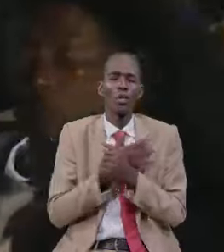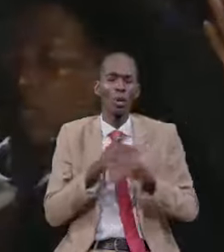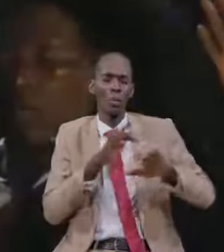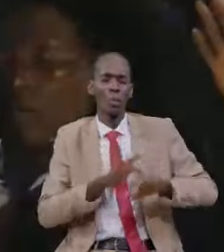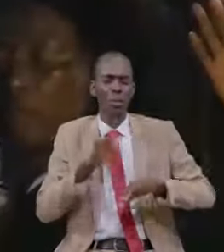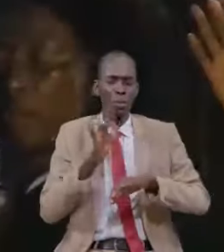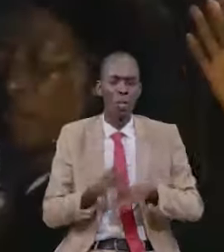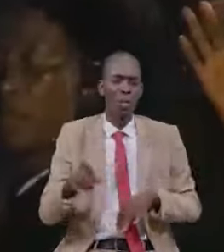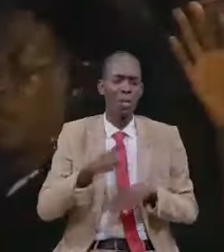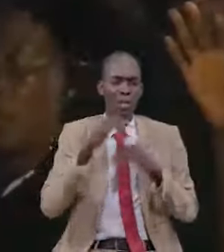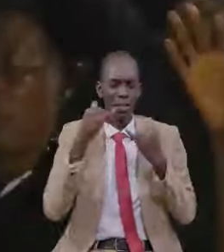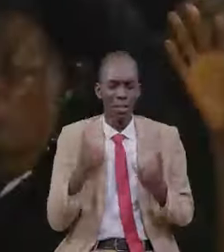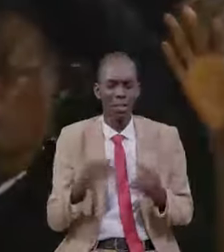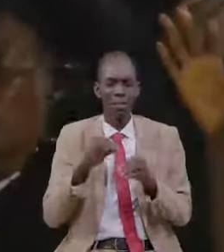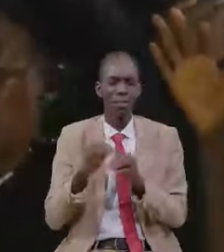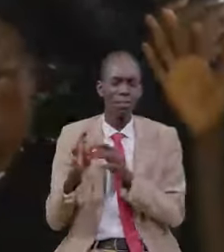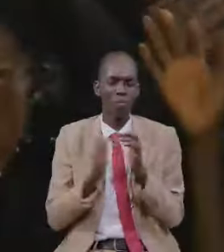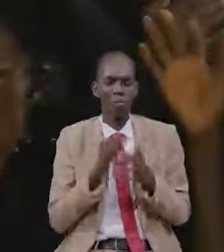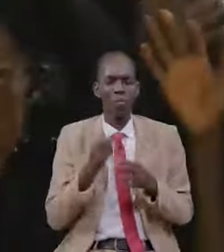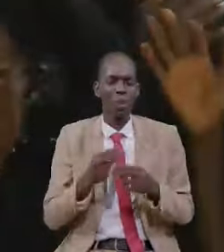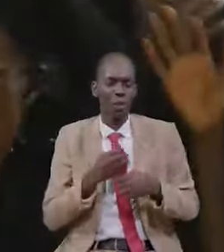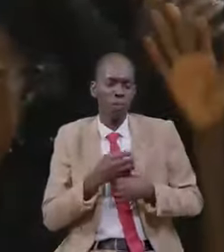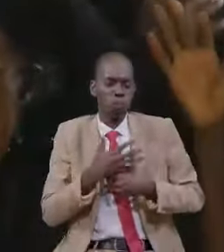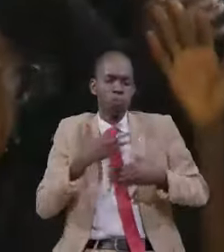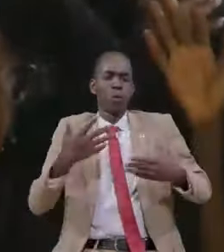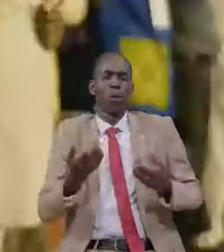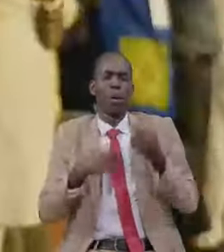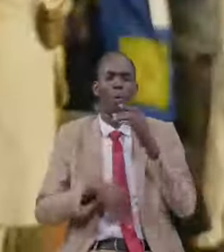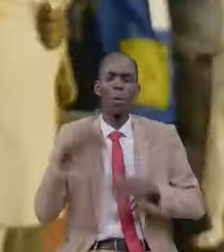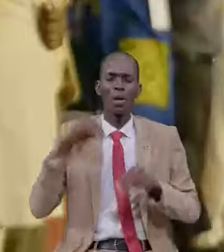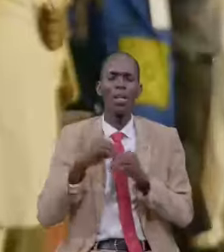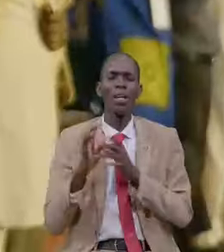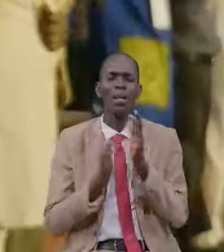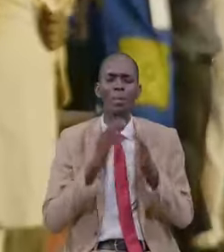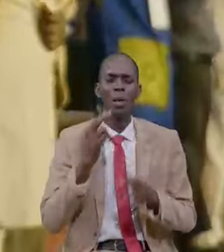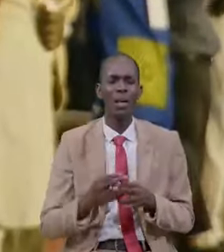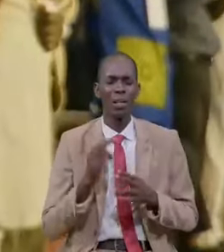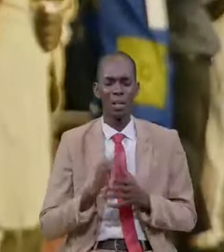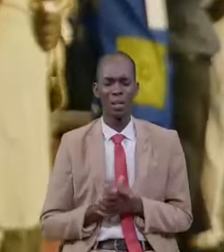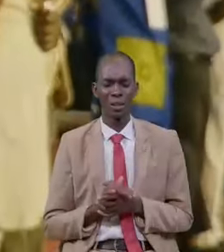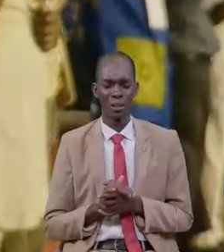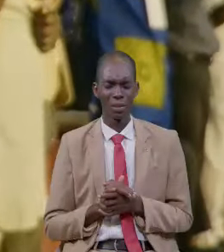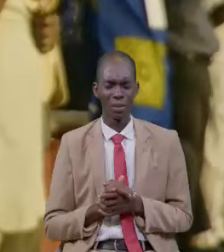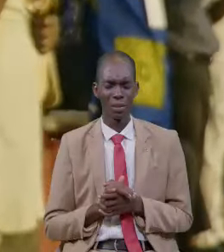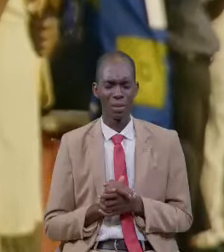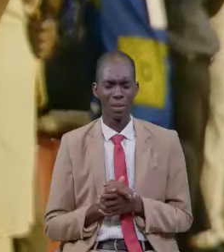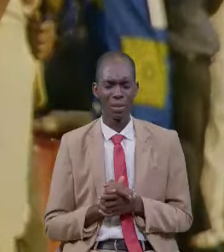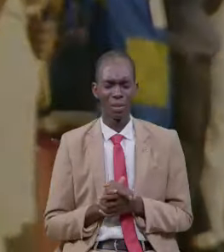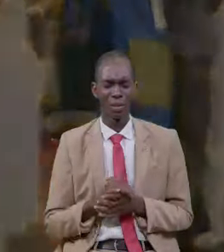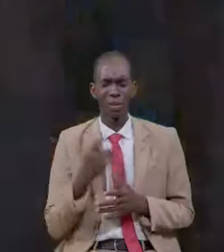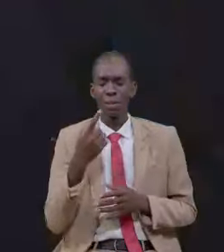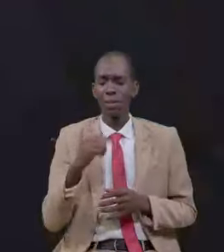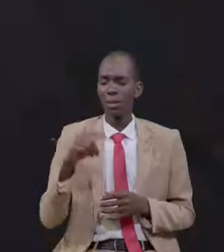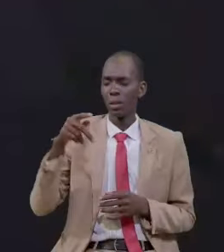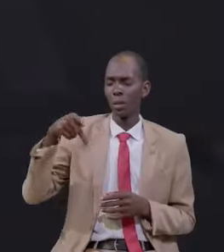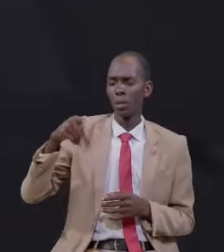now. Swelling, come out in Jesus' name. The pile